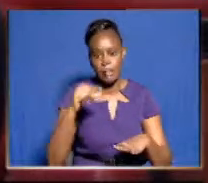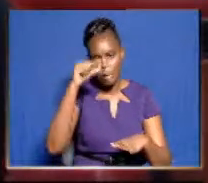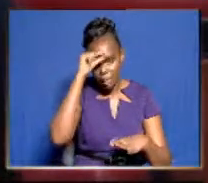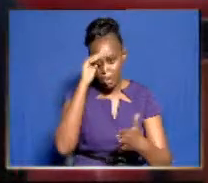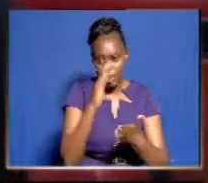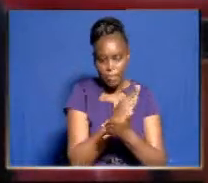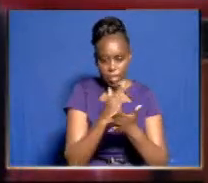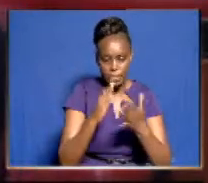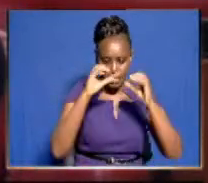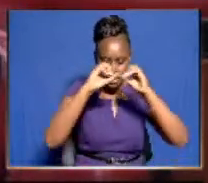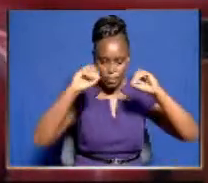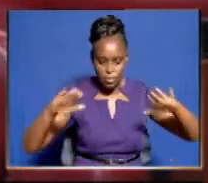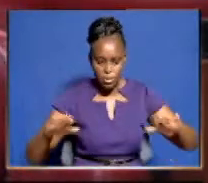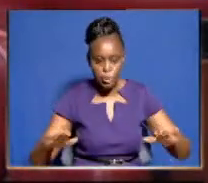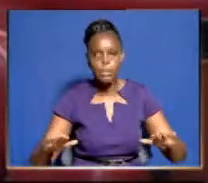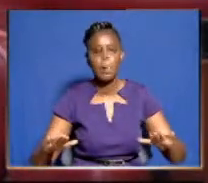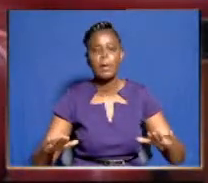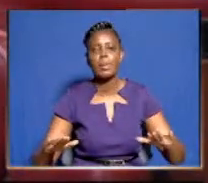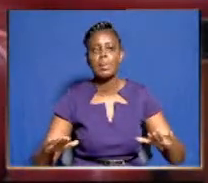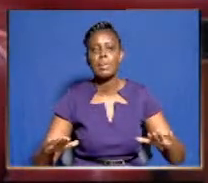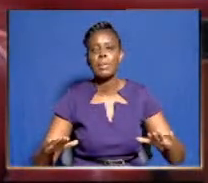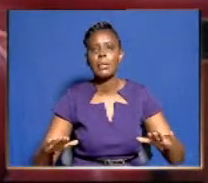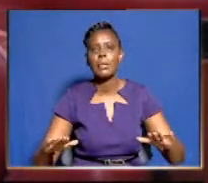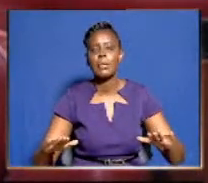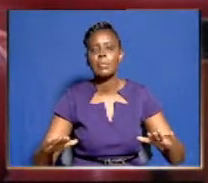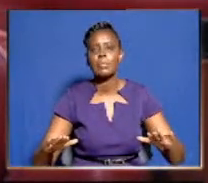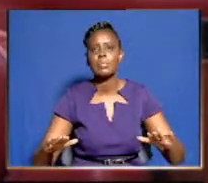Devolution, Honorable Speaker, I'd